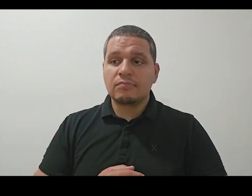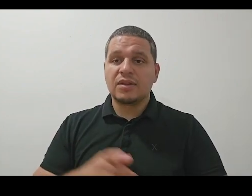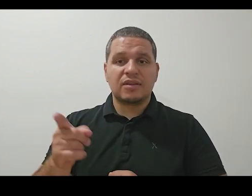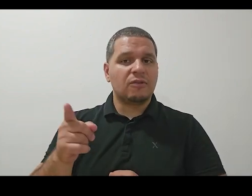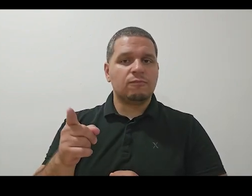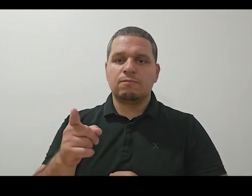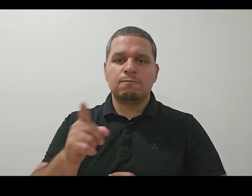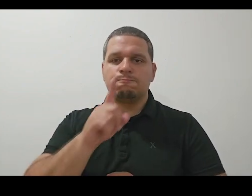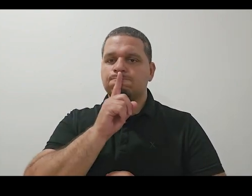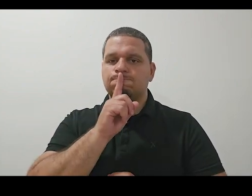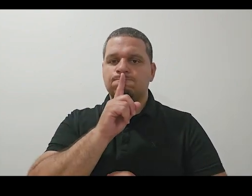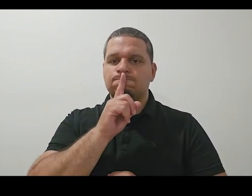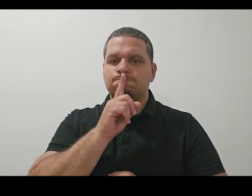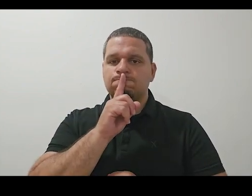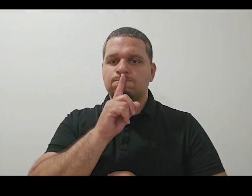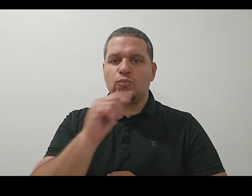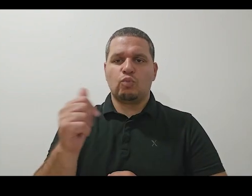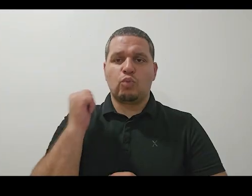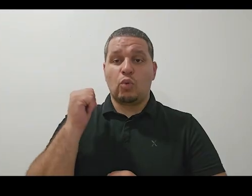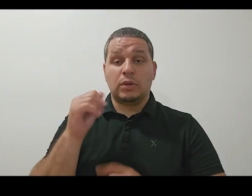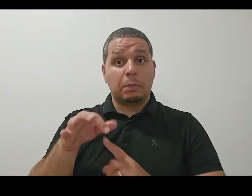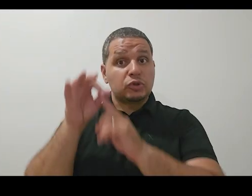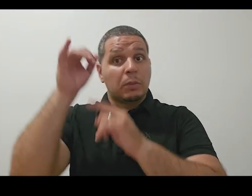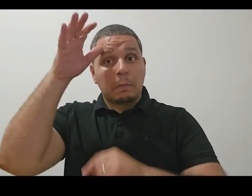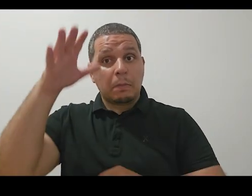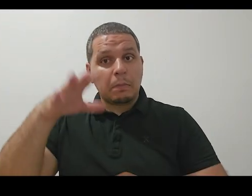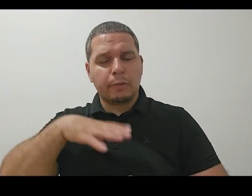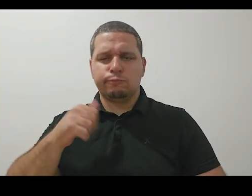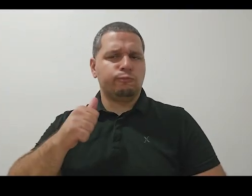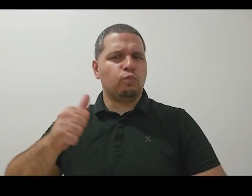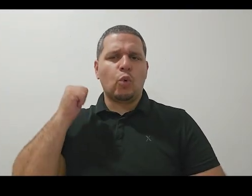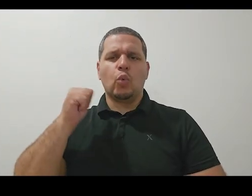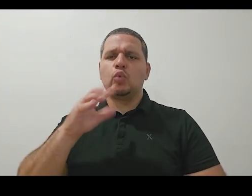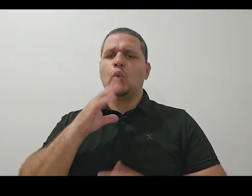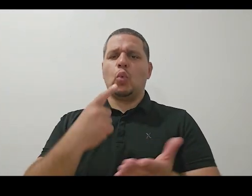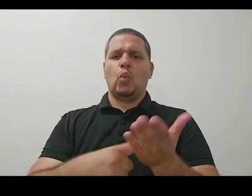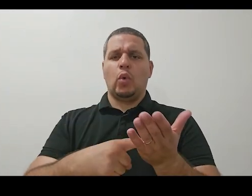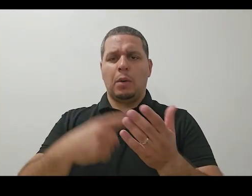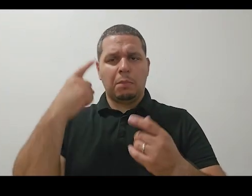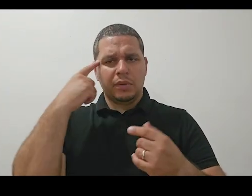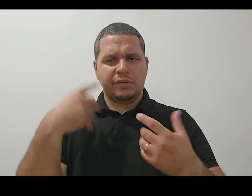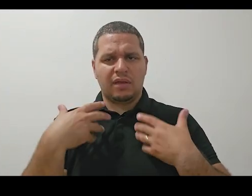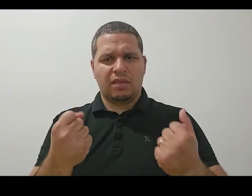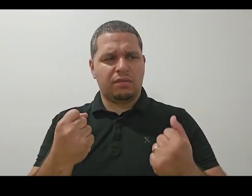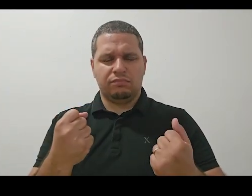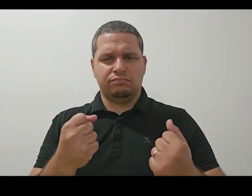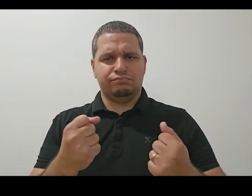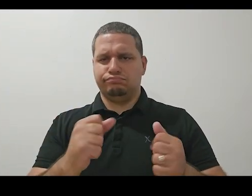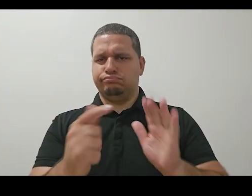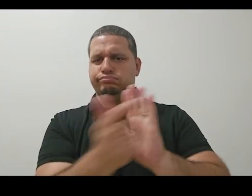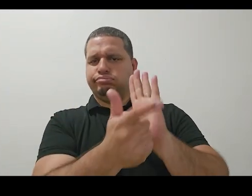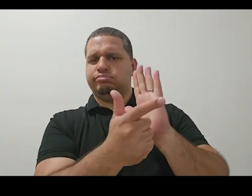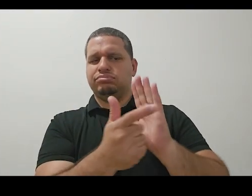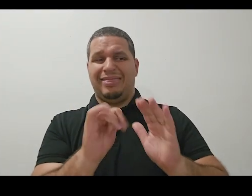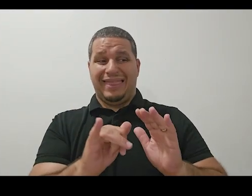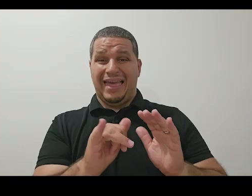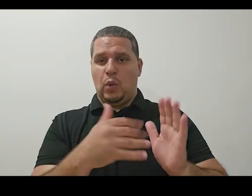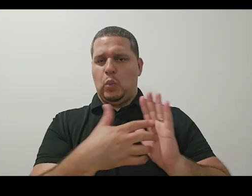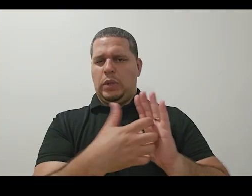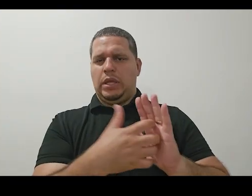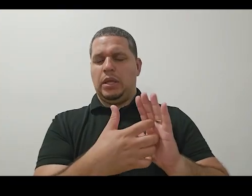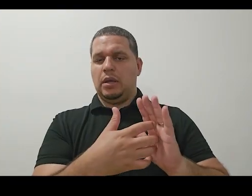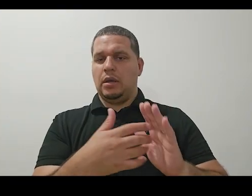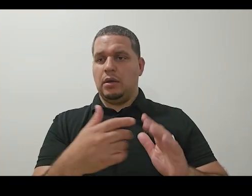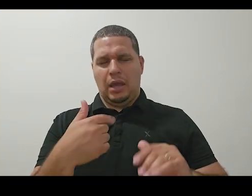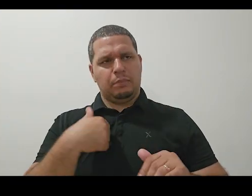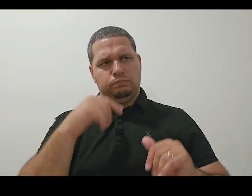don't speak about, especially the men, they don't speak about mental health. It is absolutely a sign of weakness. I'm